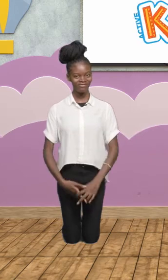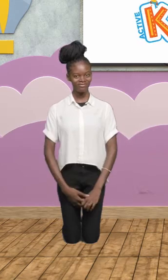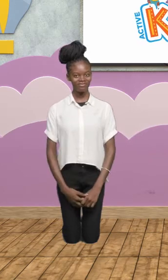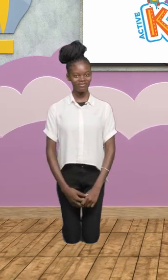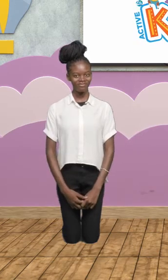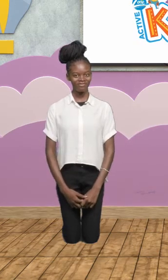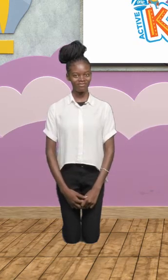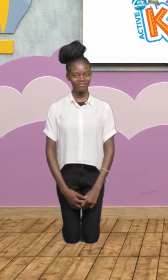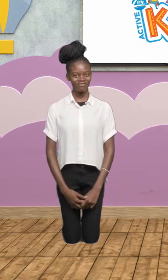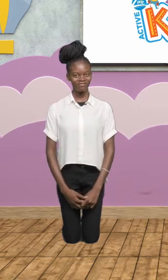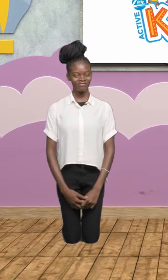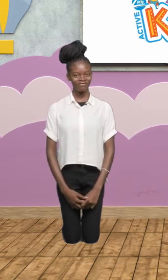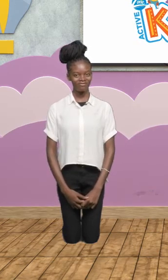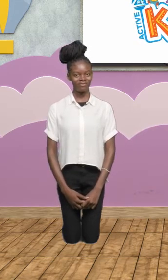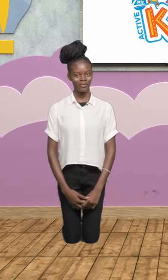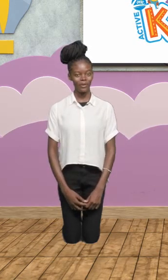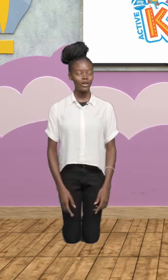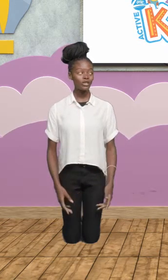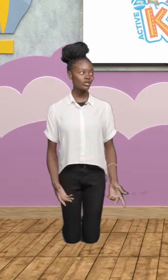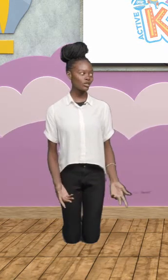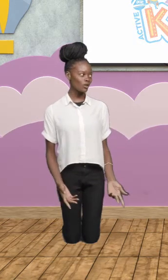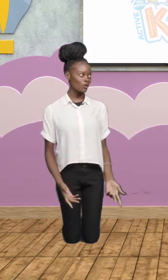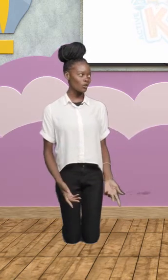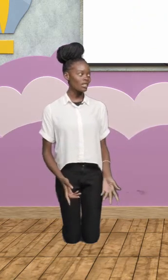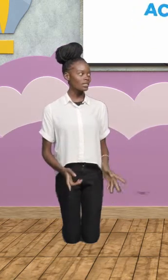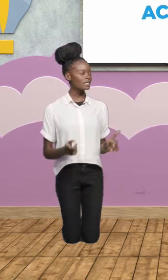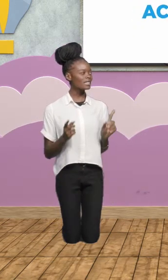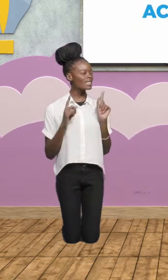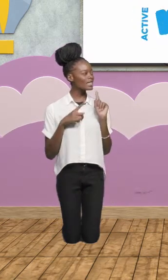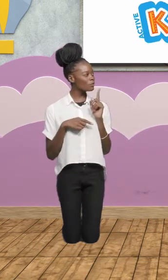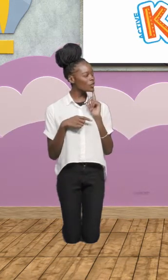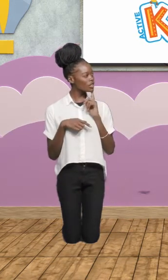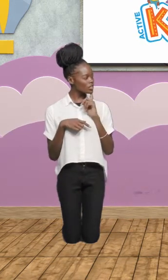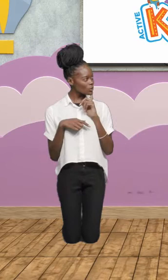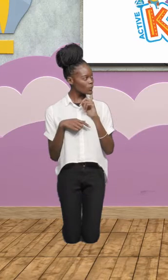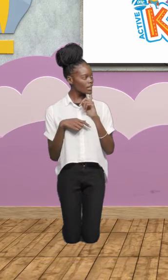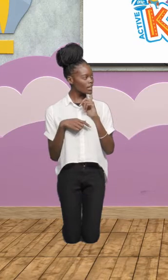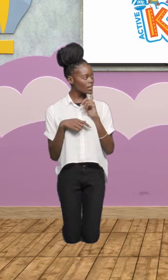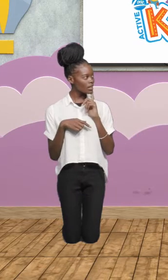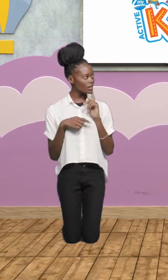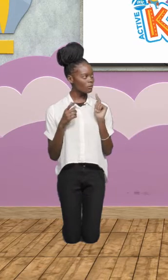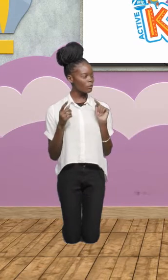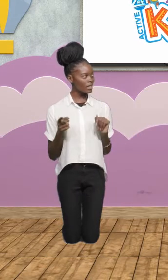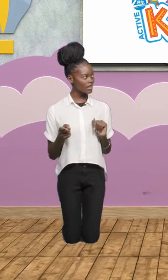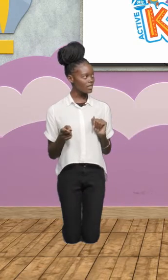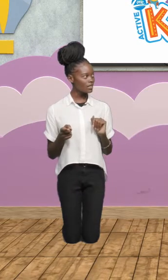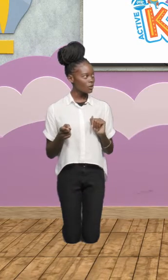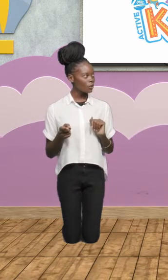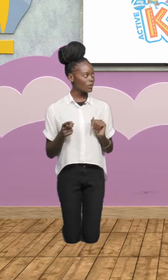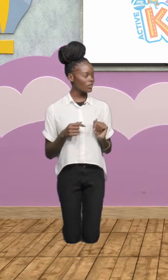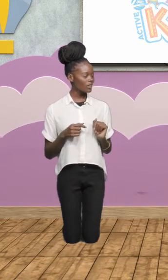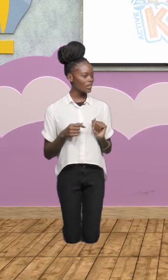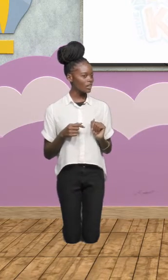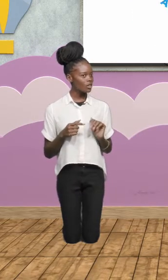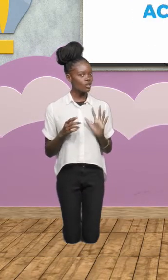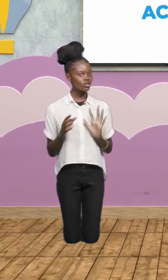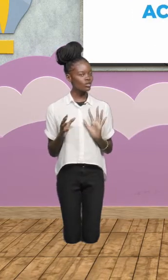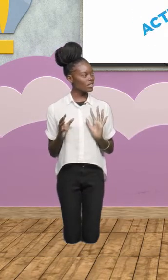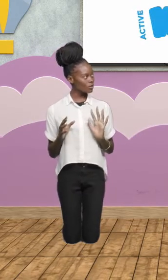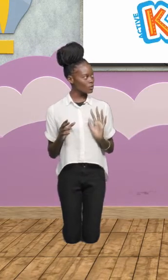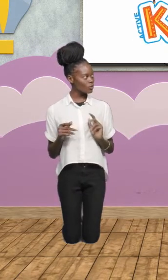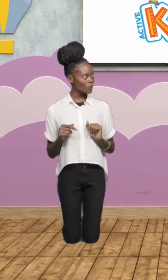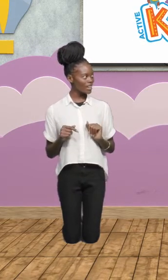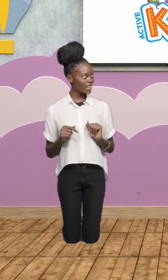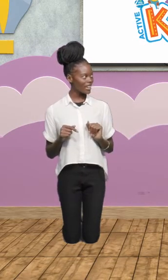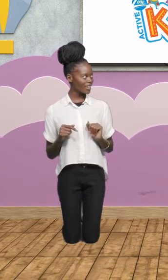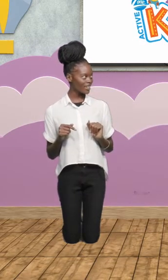the active activity of the day. so since the theme for this week is pets, Pets. what do you think? Don't you think we